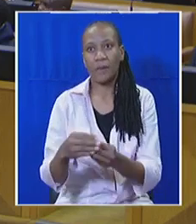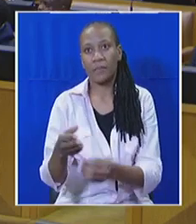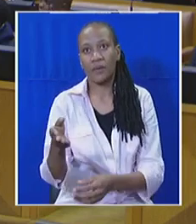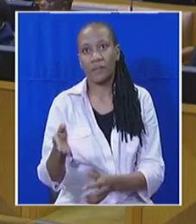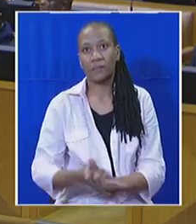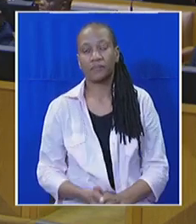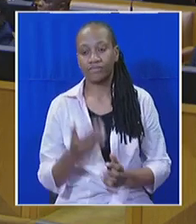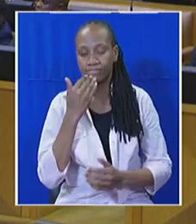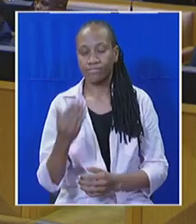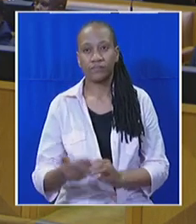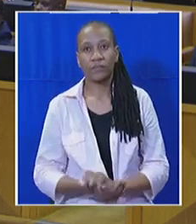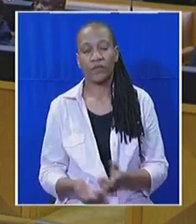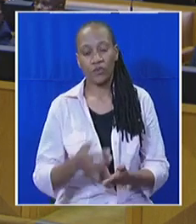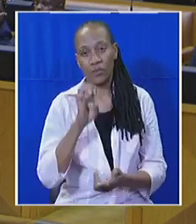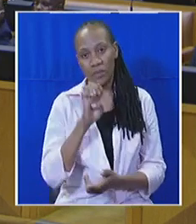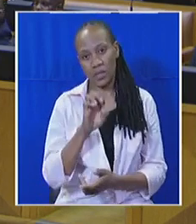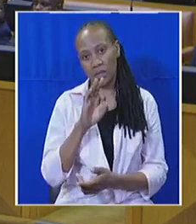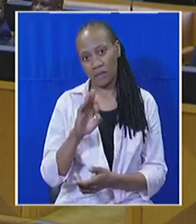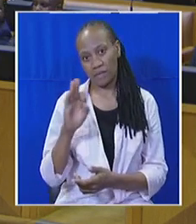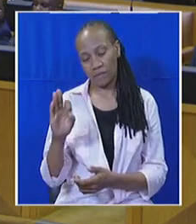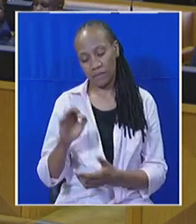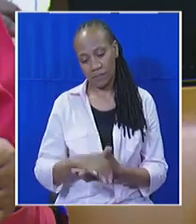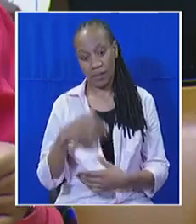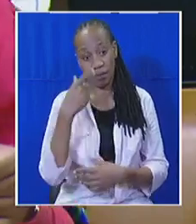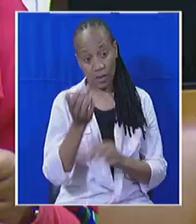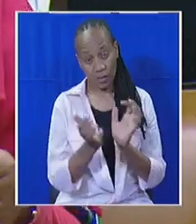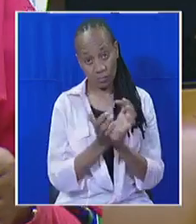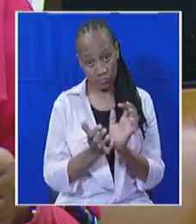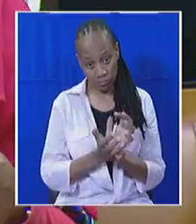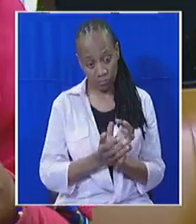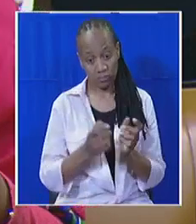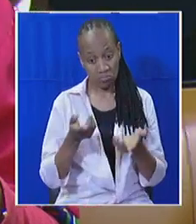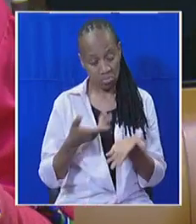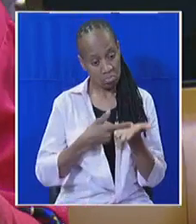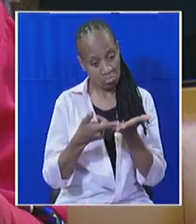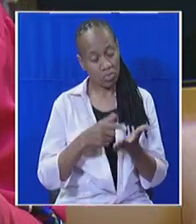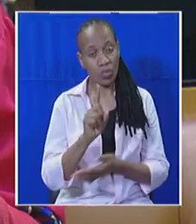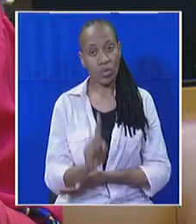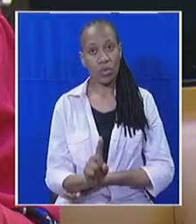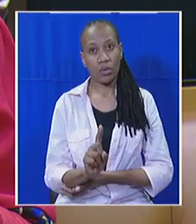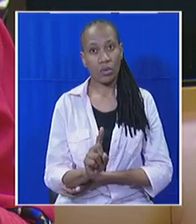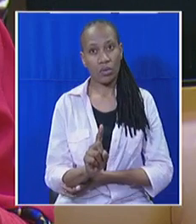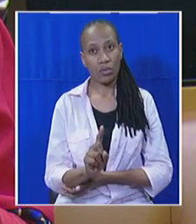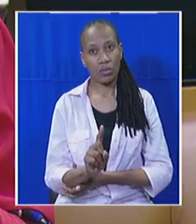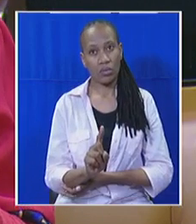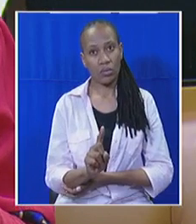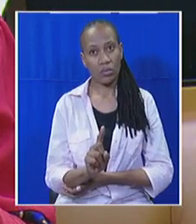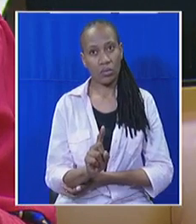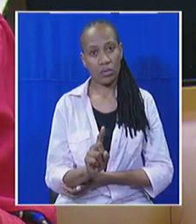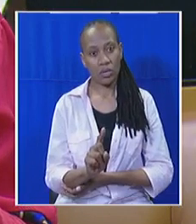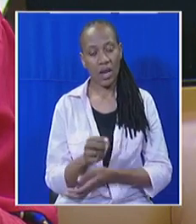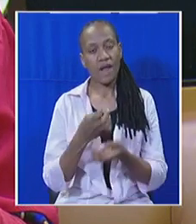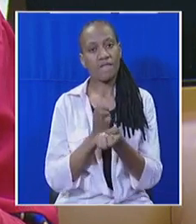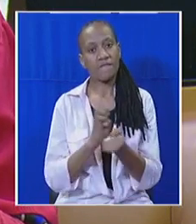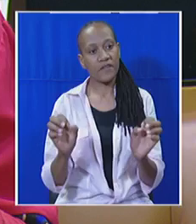Thank you, Chair. I rise on behalf of the EFF that in its next sitting, the House should debate the introduction of free quality